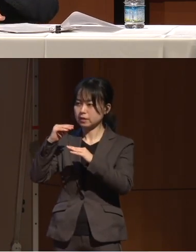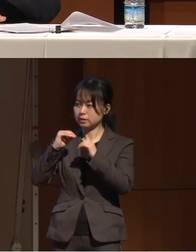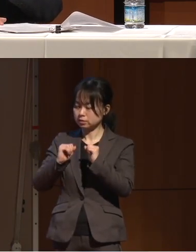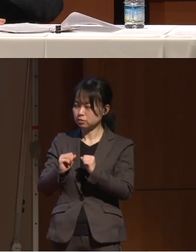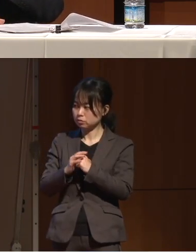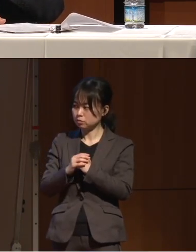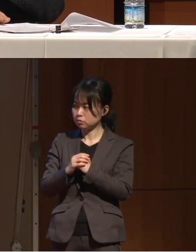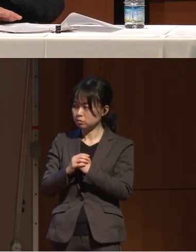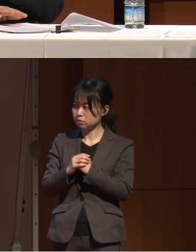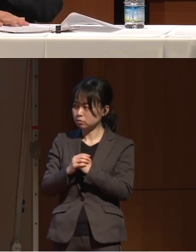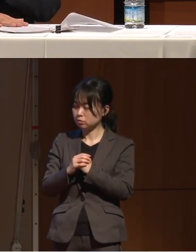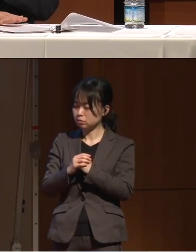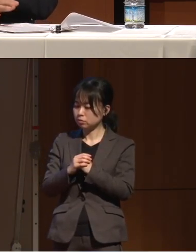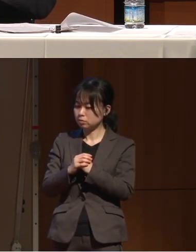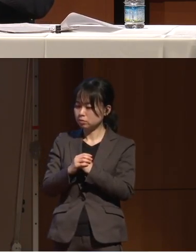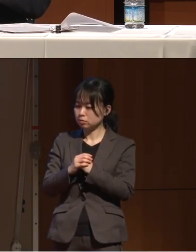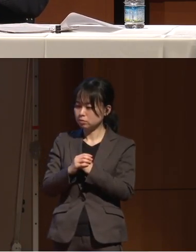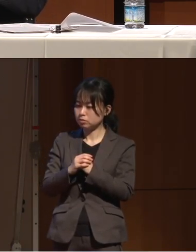development of vaccines.